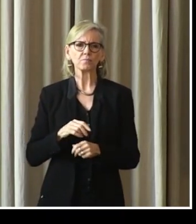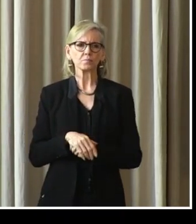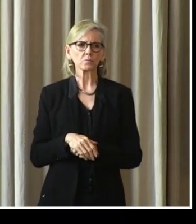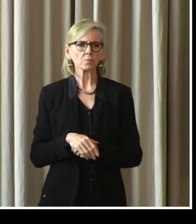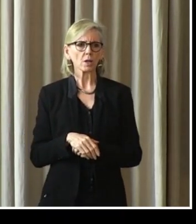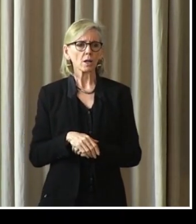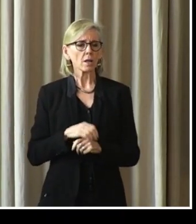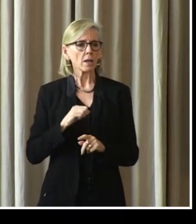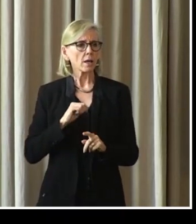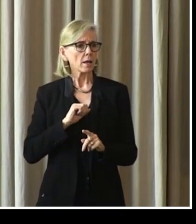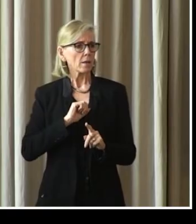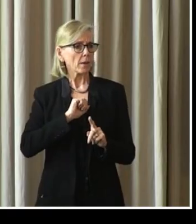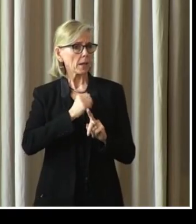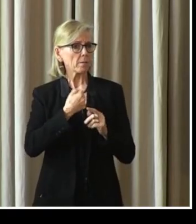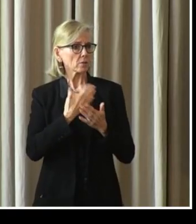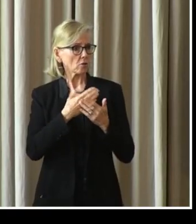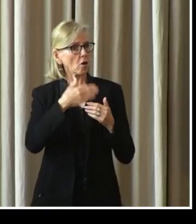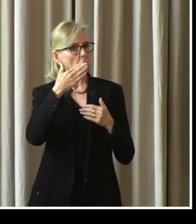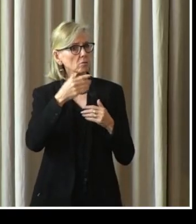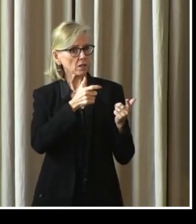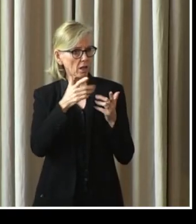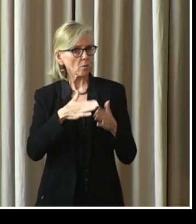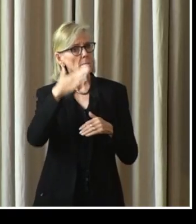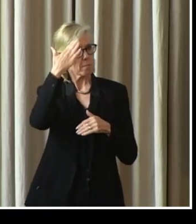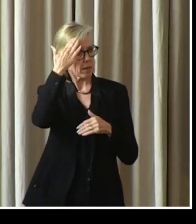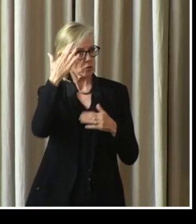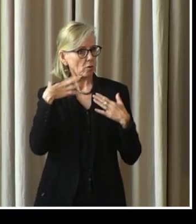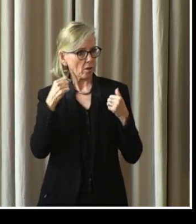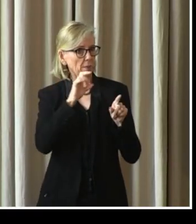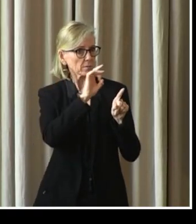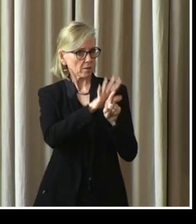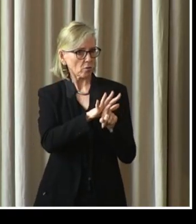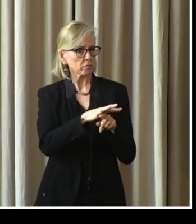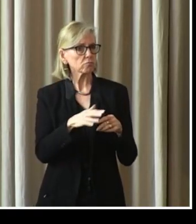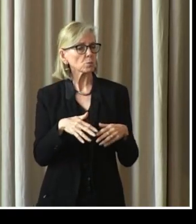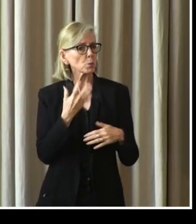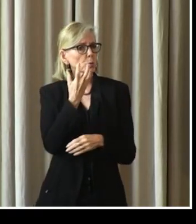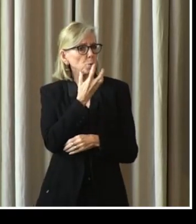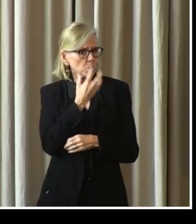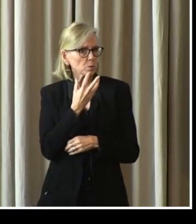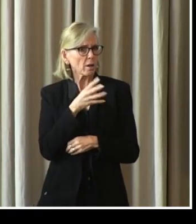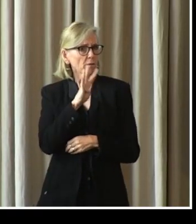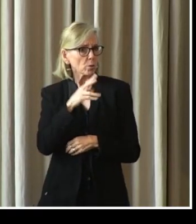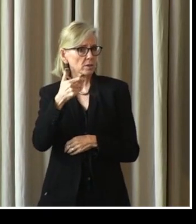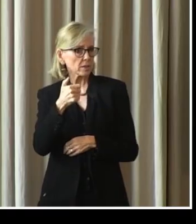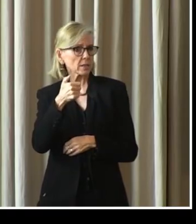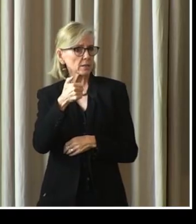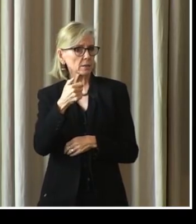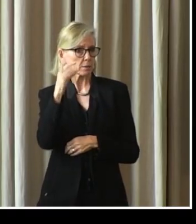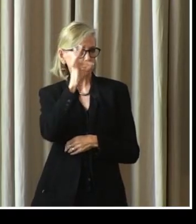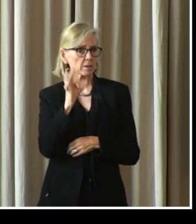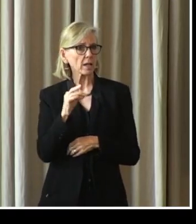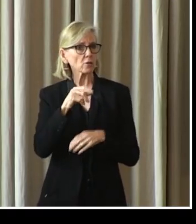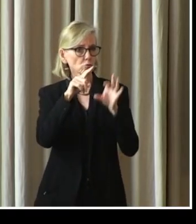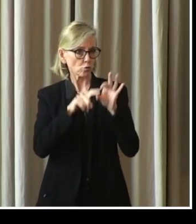on carers' mental health was also significant, with 46% of the survey respondents identifying